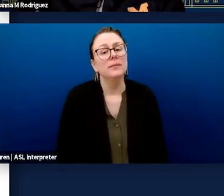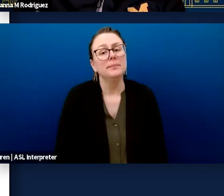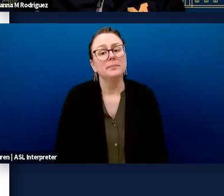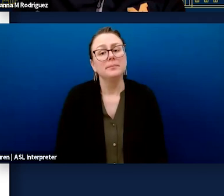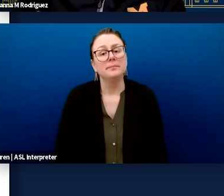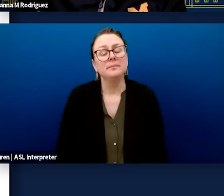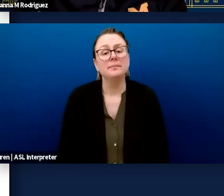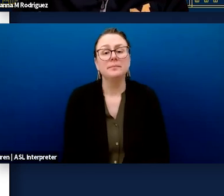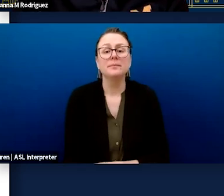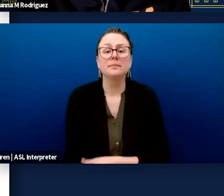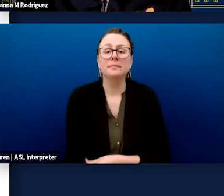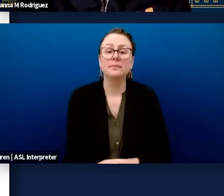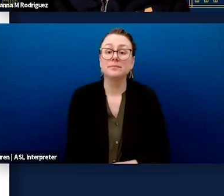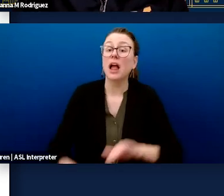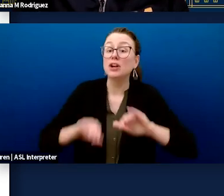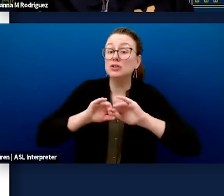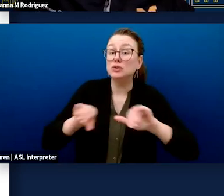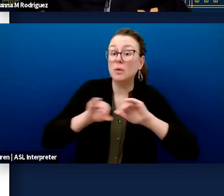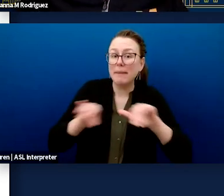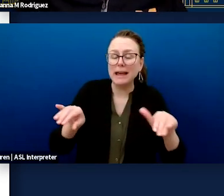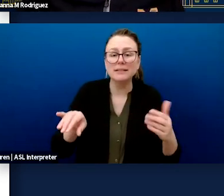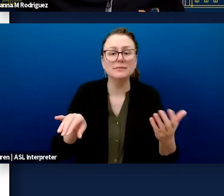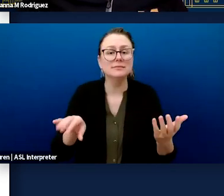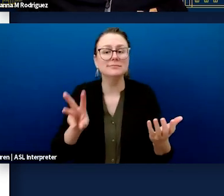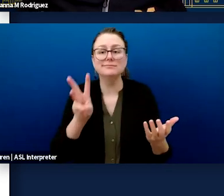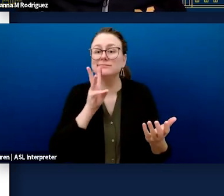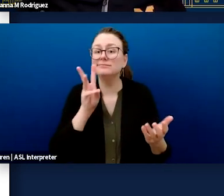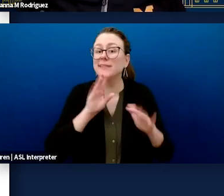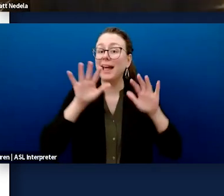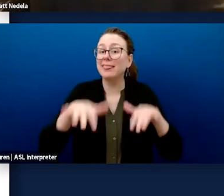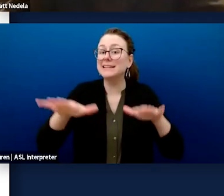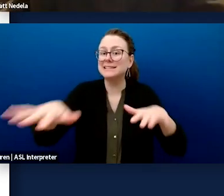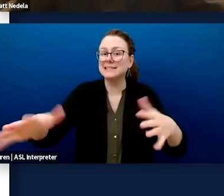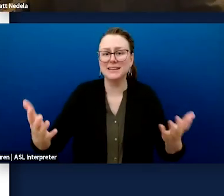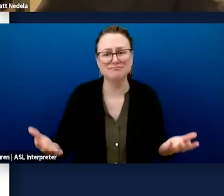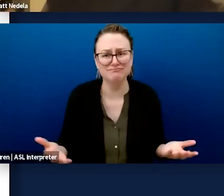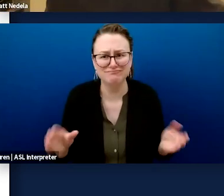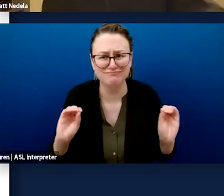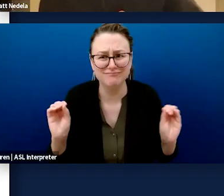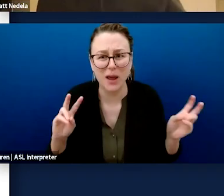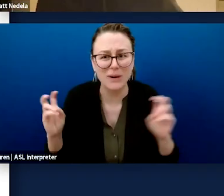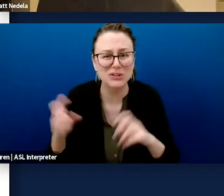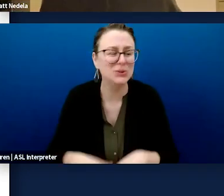So, swimming in the sea or, open water is not an issue. I think it's